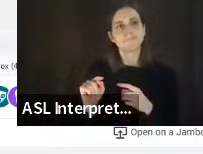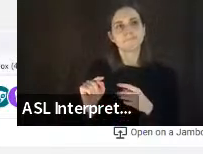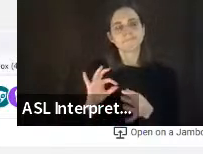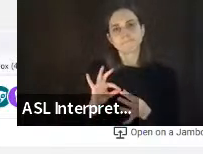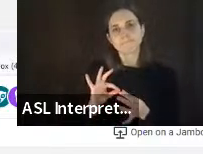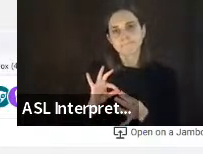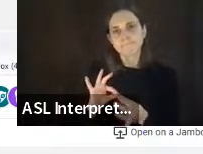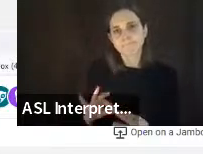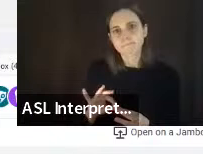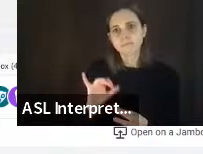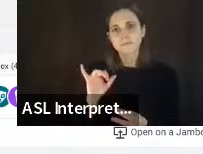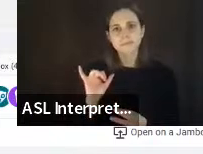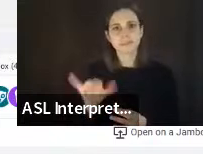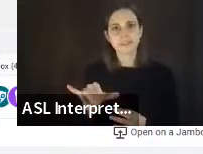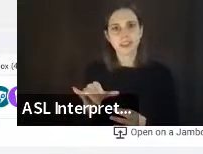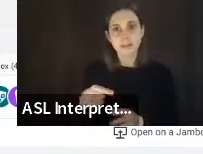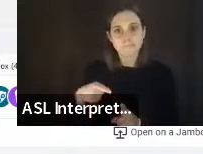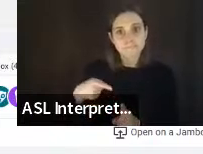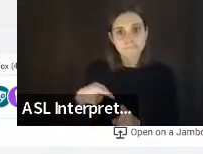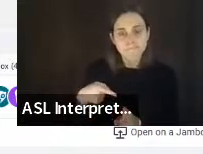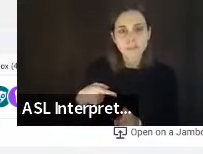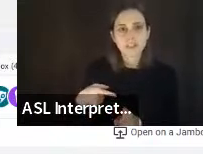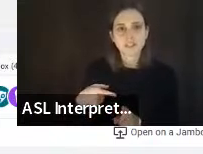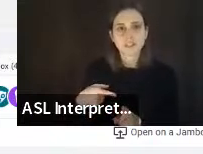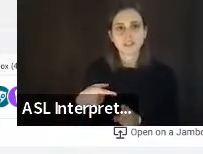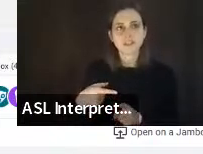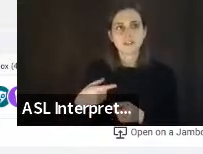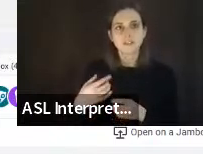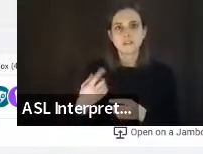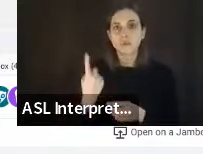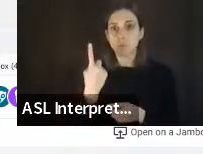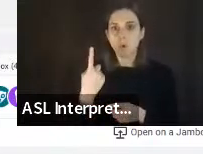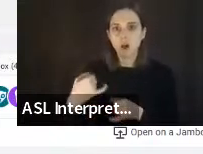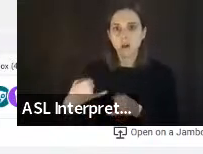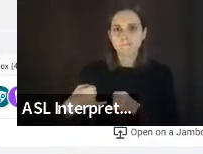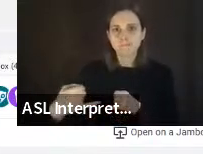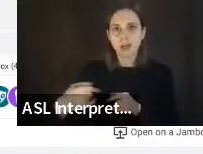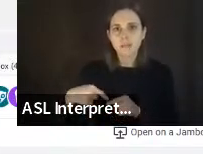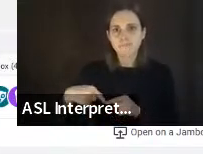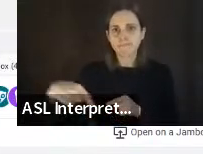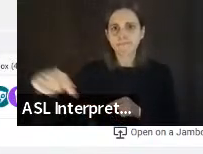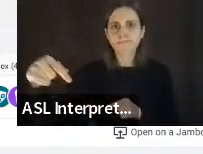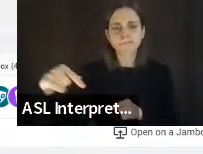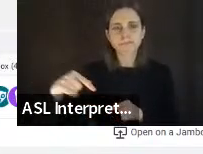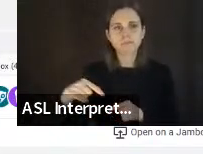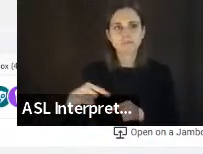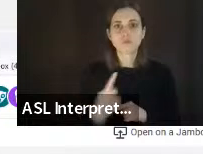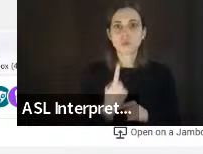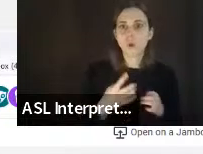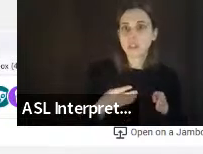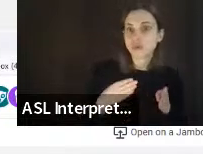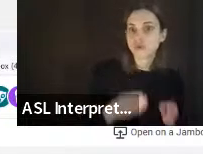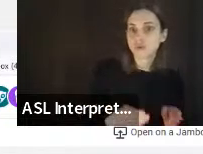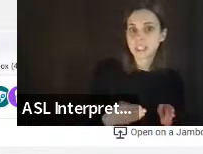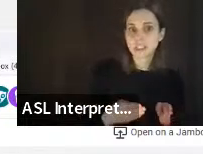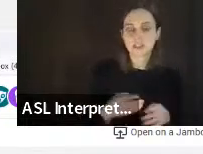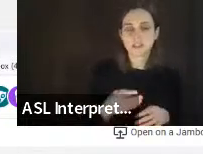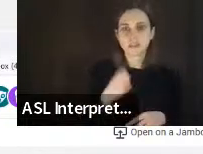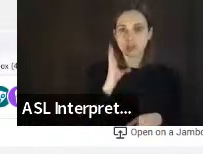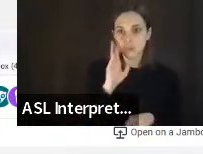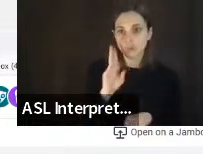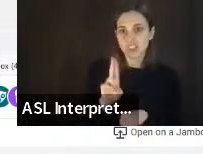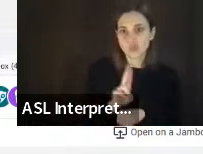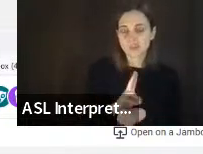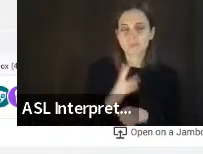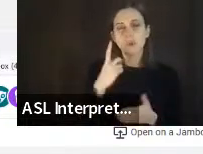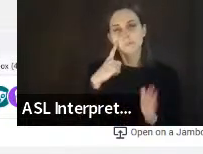line or street, that there's always an opportunity or examples of buses slowing